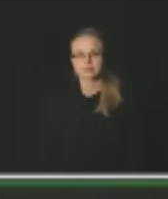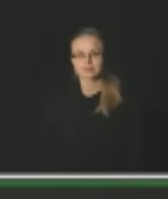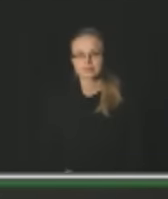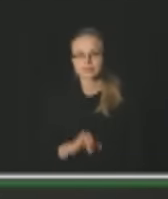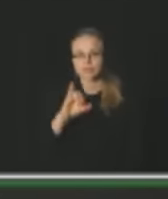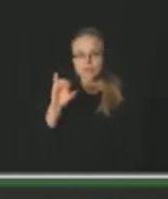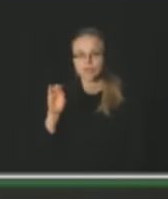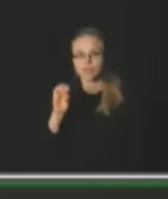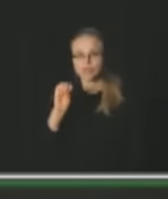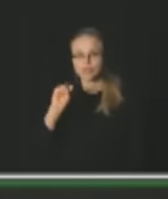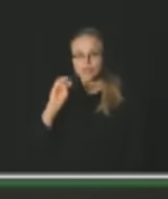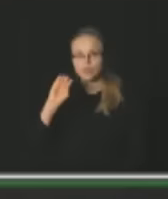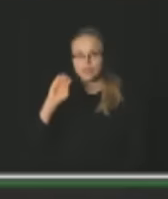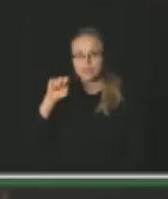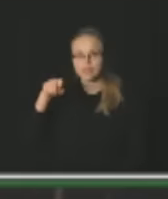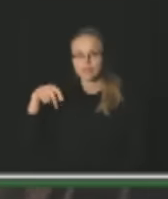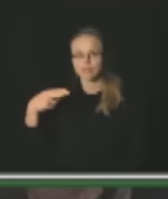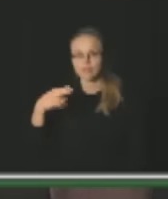Joseph Mulder.